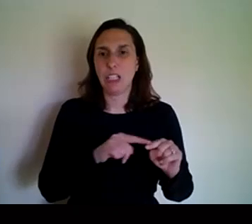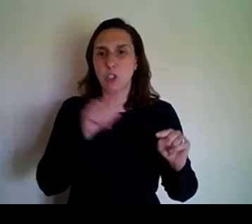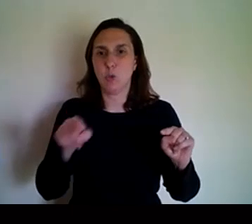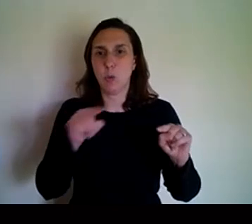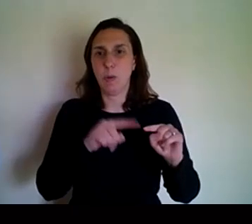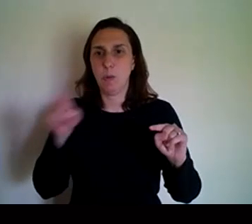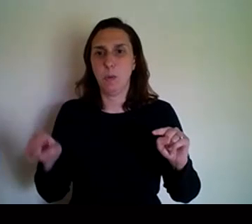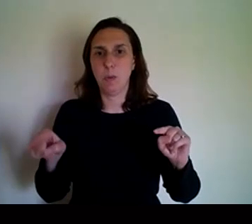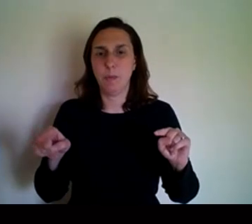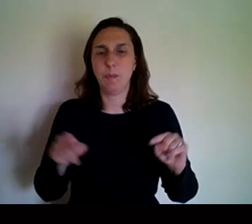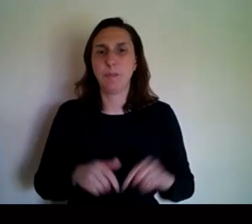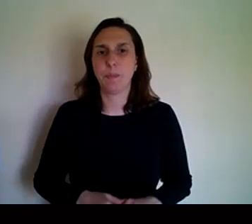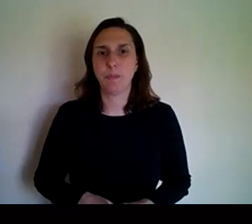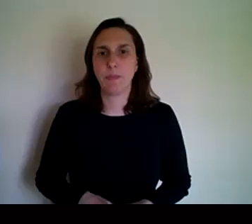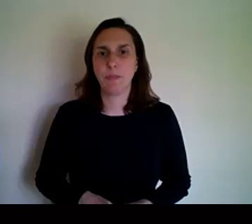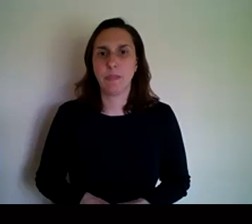0.05 plus